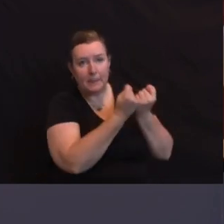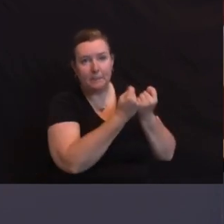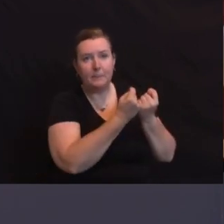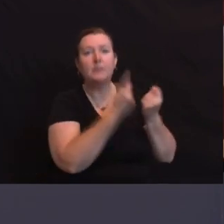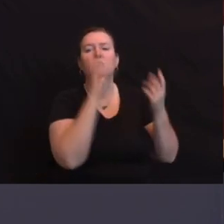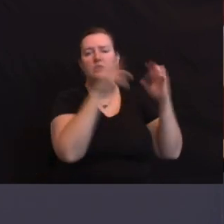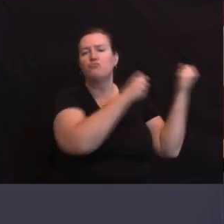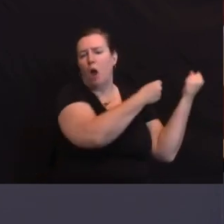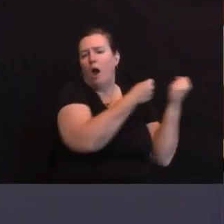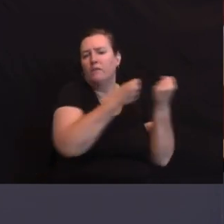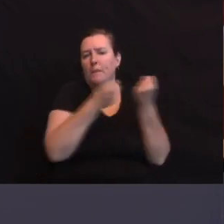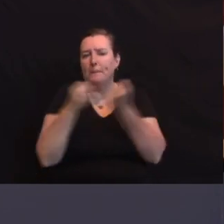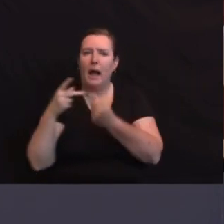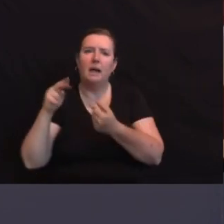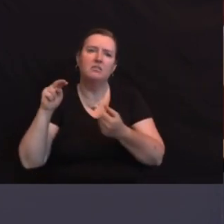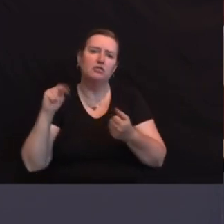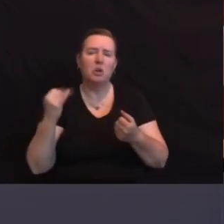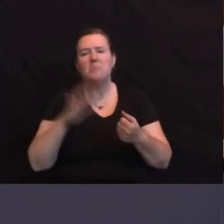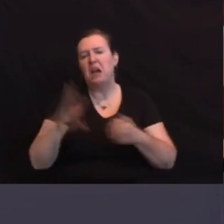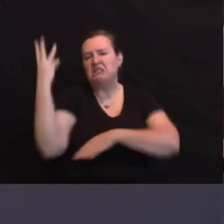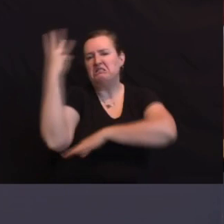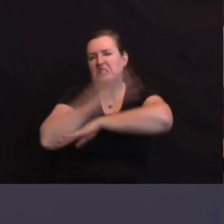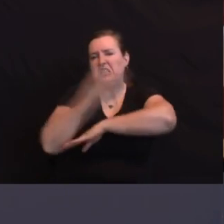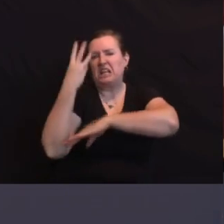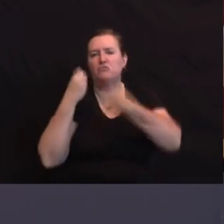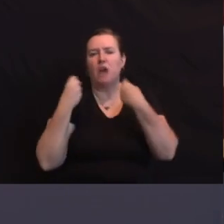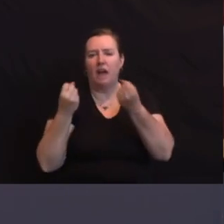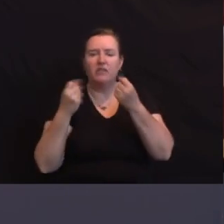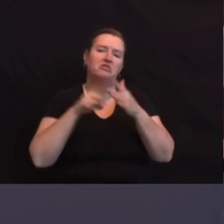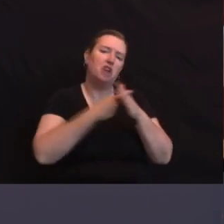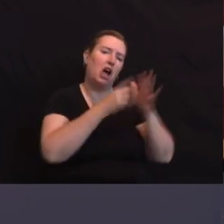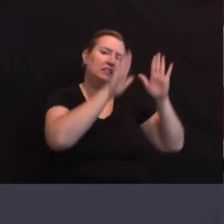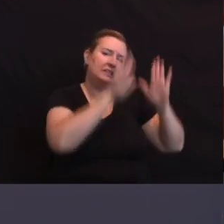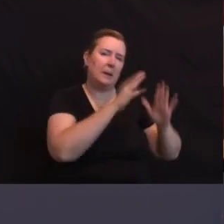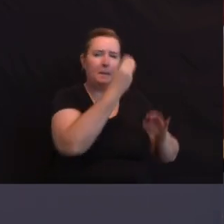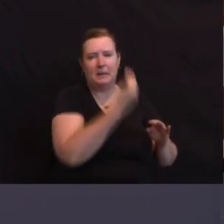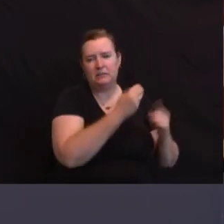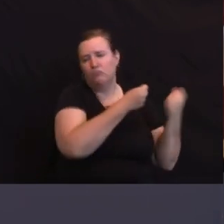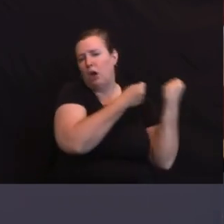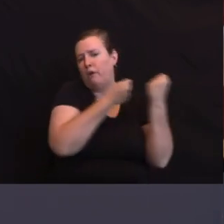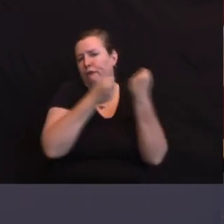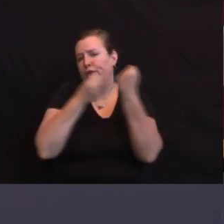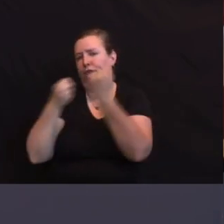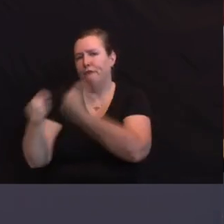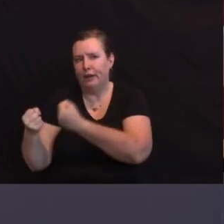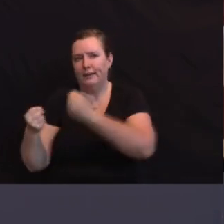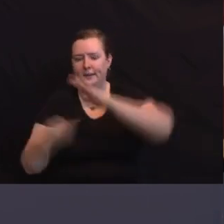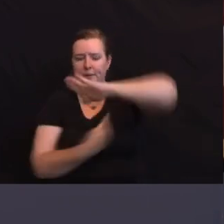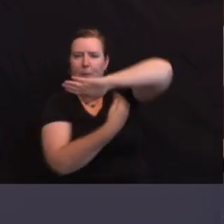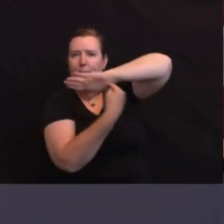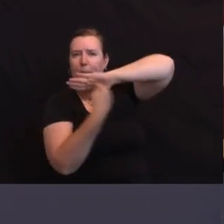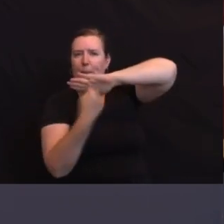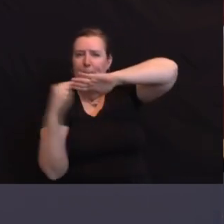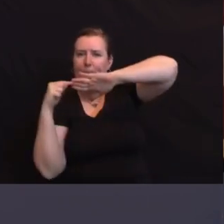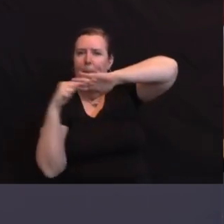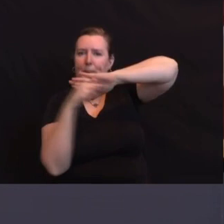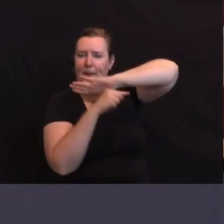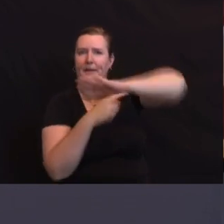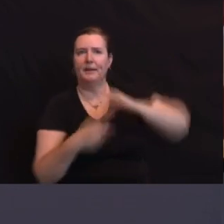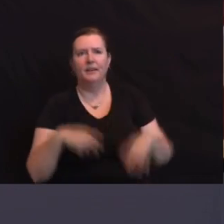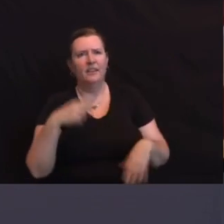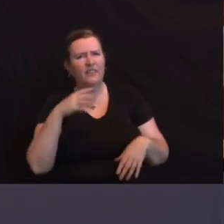four-day trip that'll start Sunday or Monday. So you couldn't charter the Russian cargo? No, they decided to